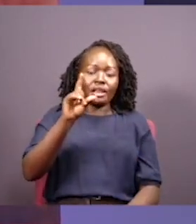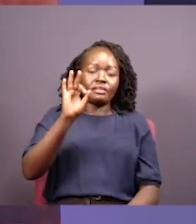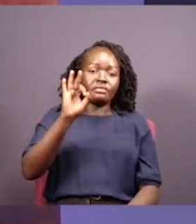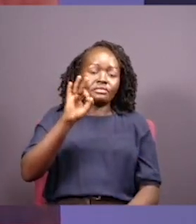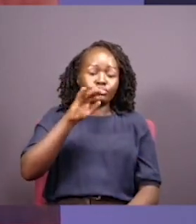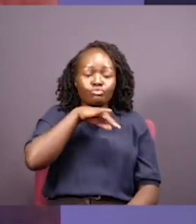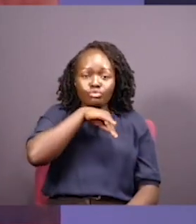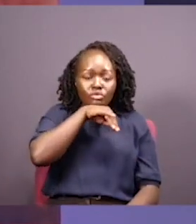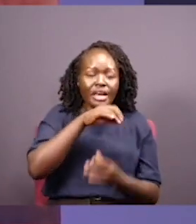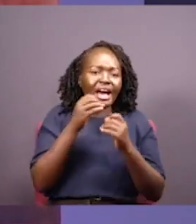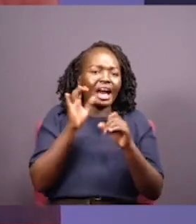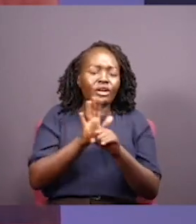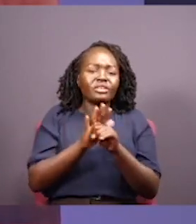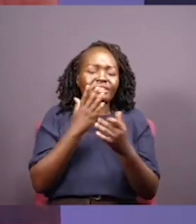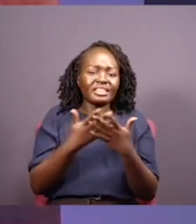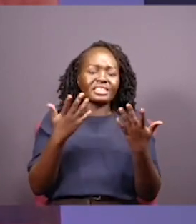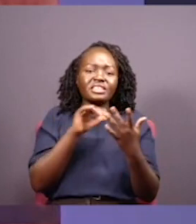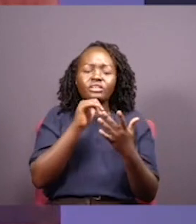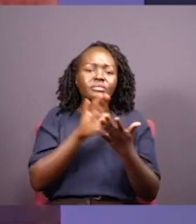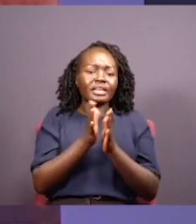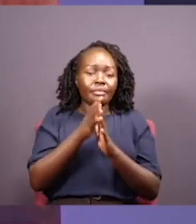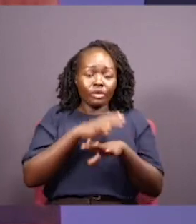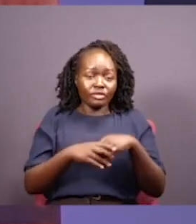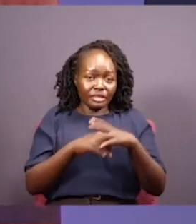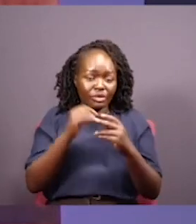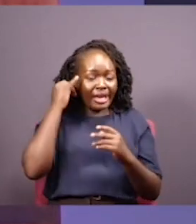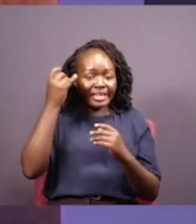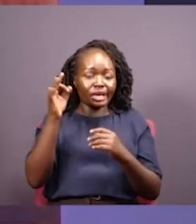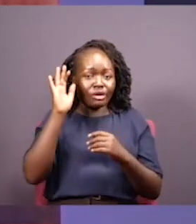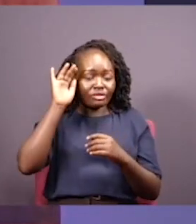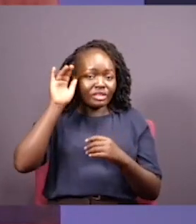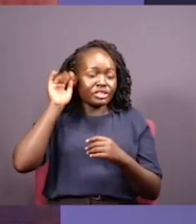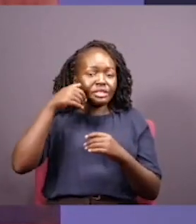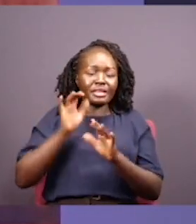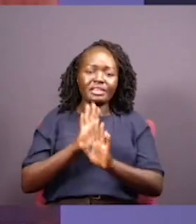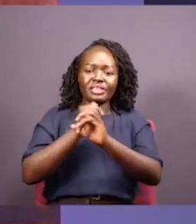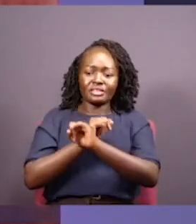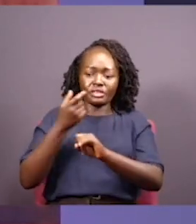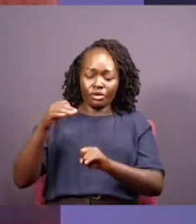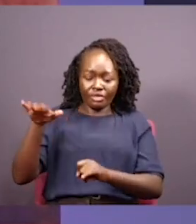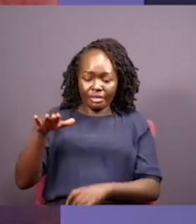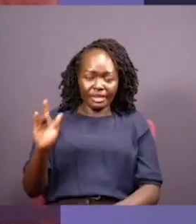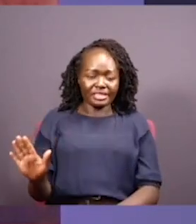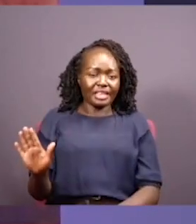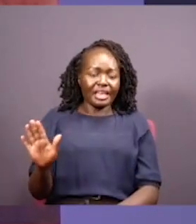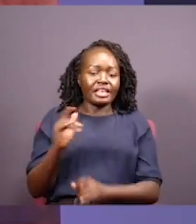more discomforting than the idea of sheep leaving the safety of their pens and going